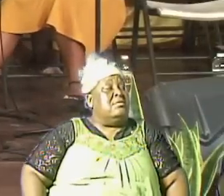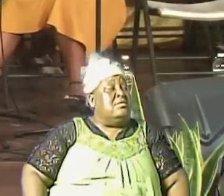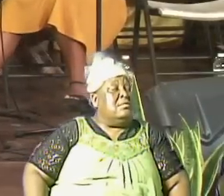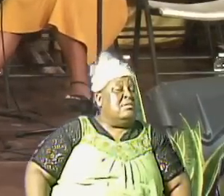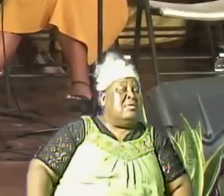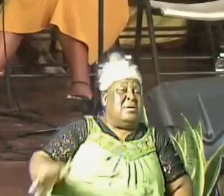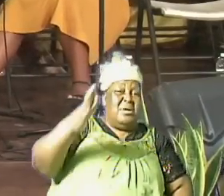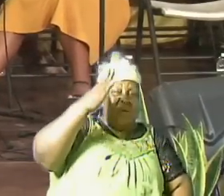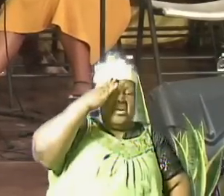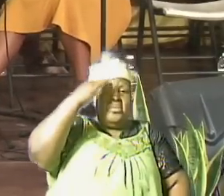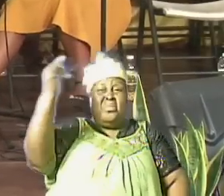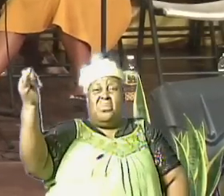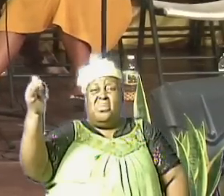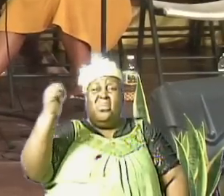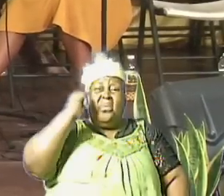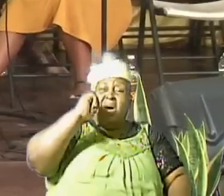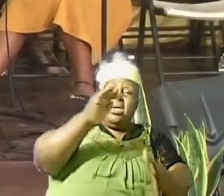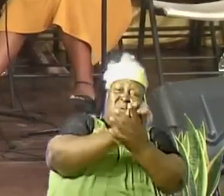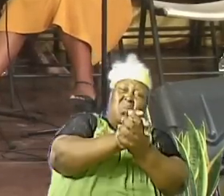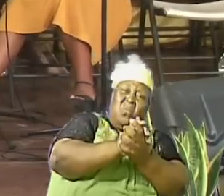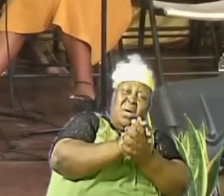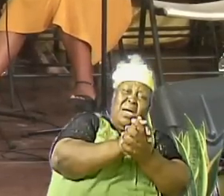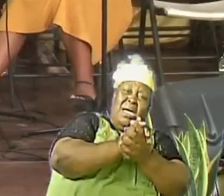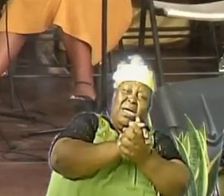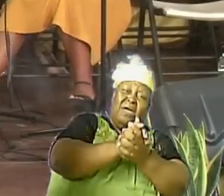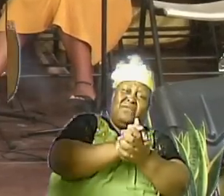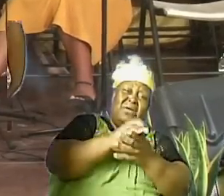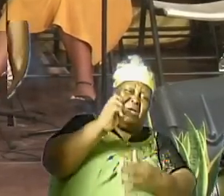Abraham, why did your wife Sarah